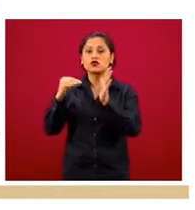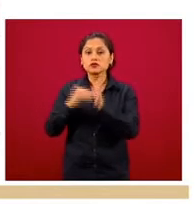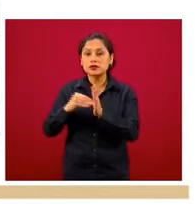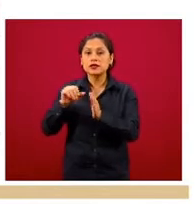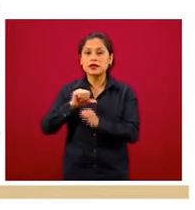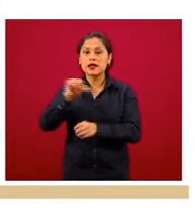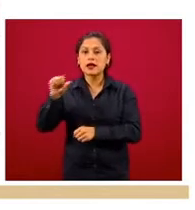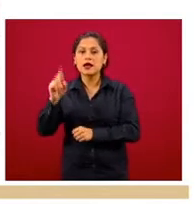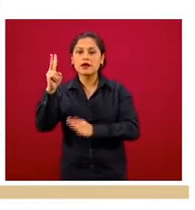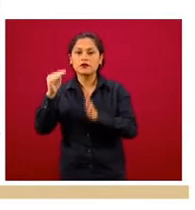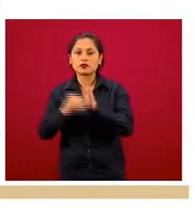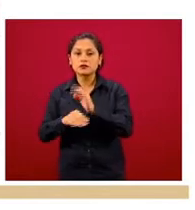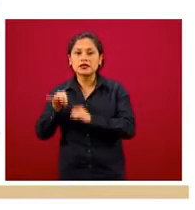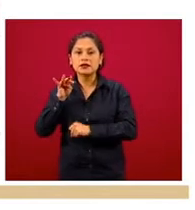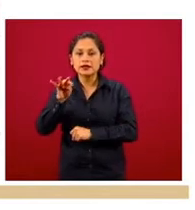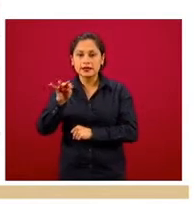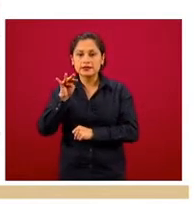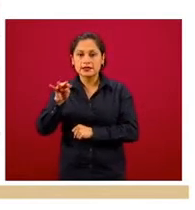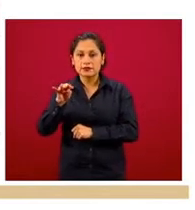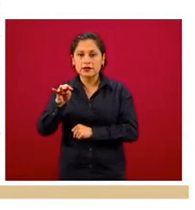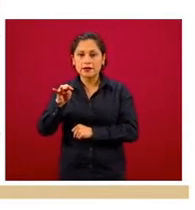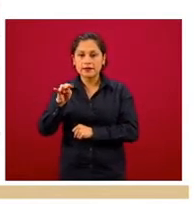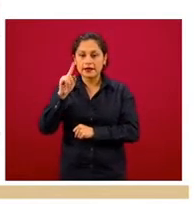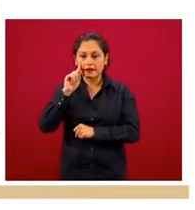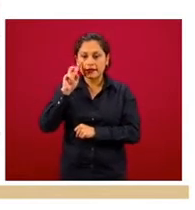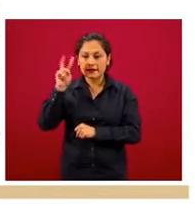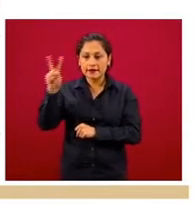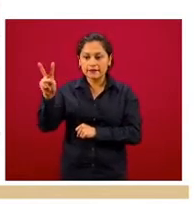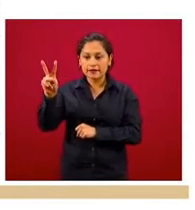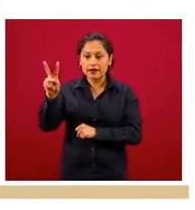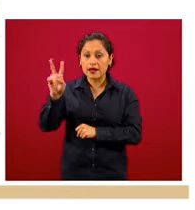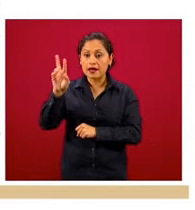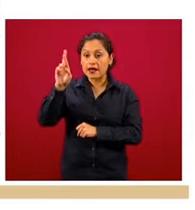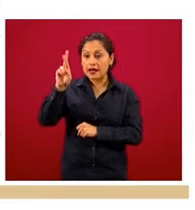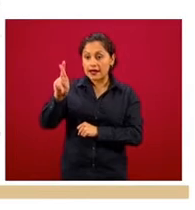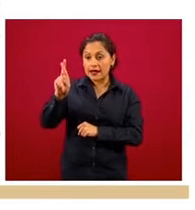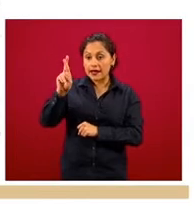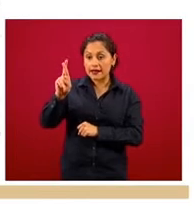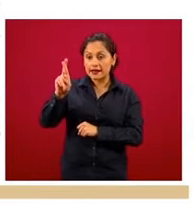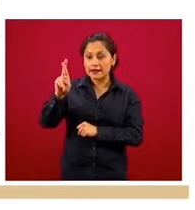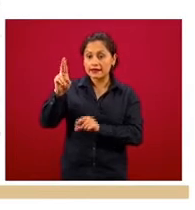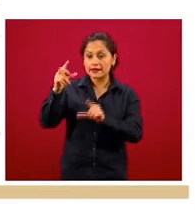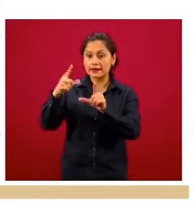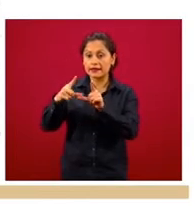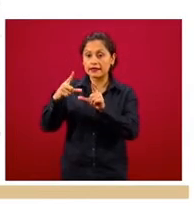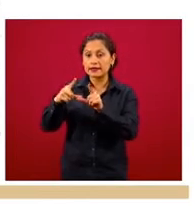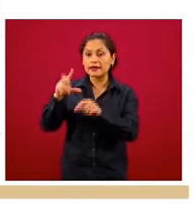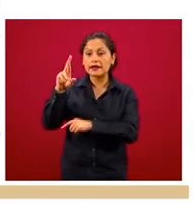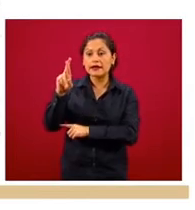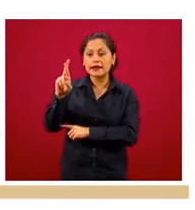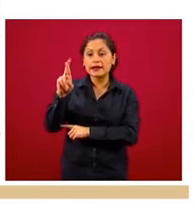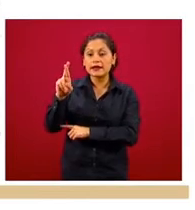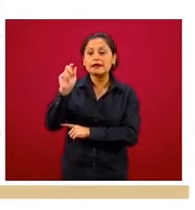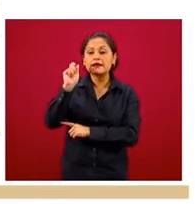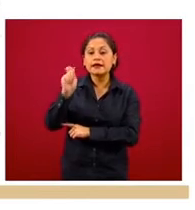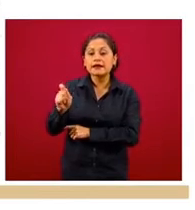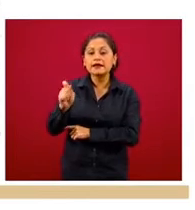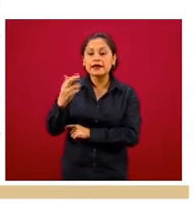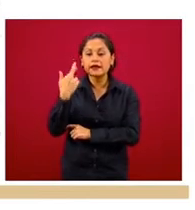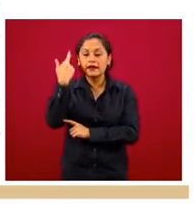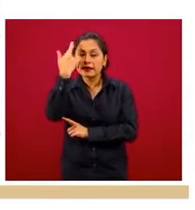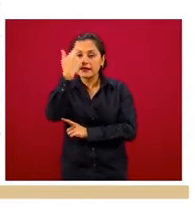letter R there. That means in review. That's because the statistics and the epidemiological